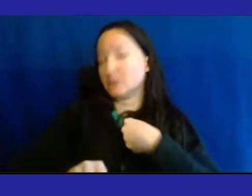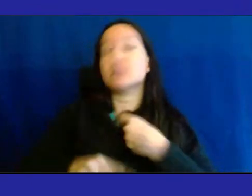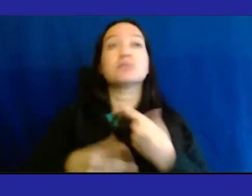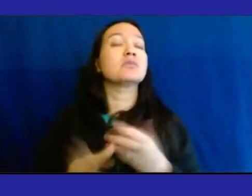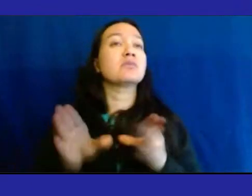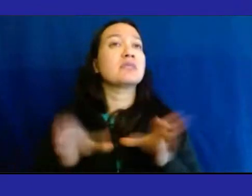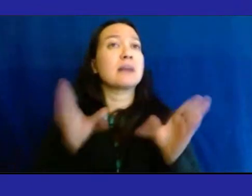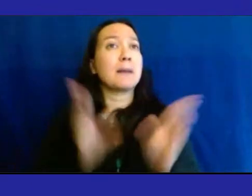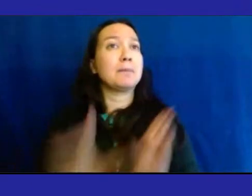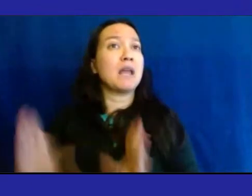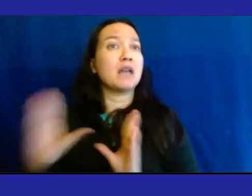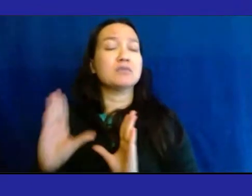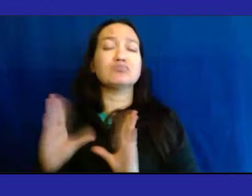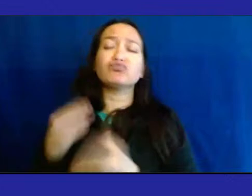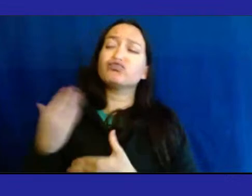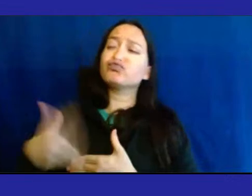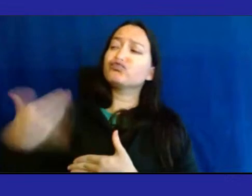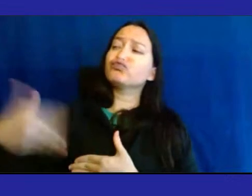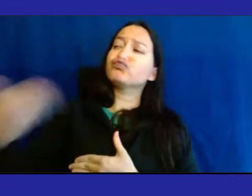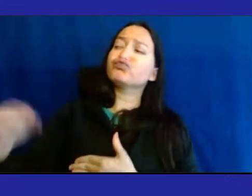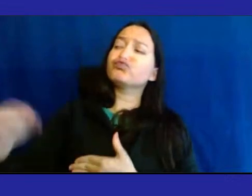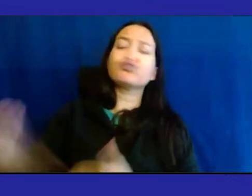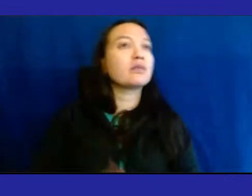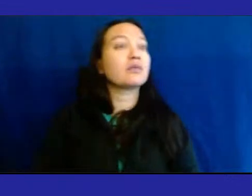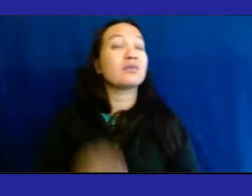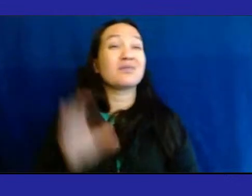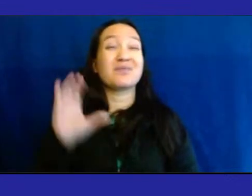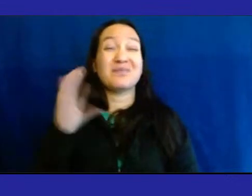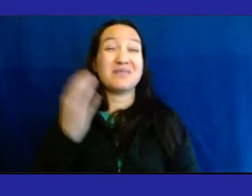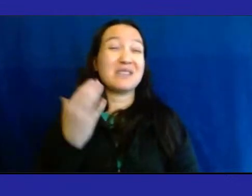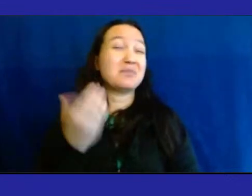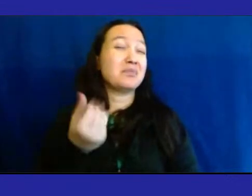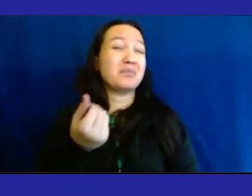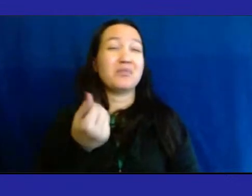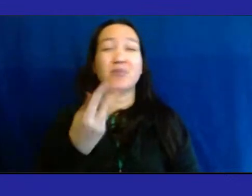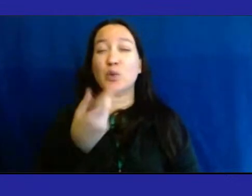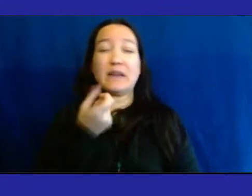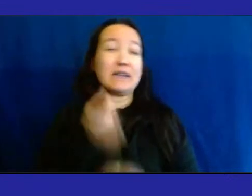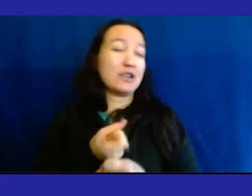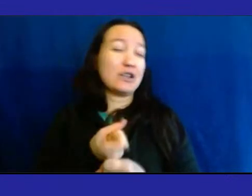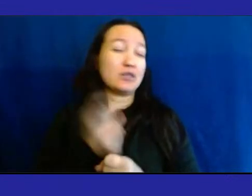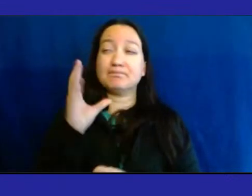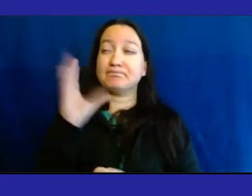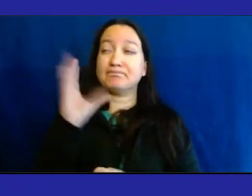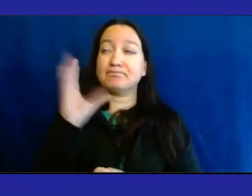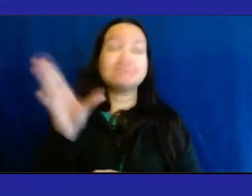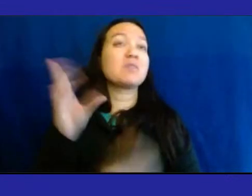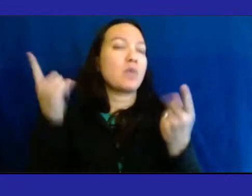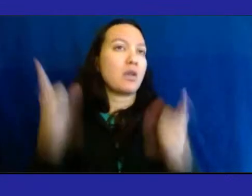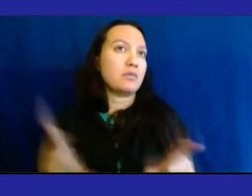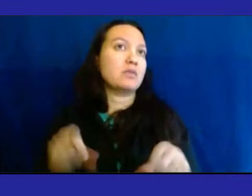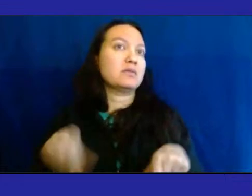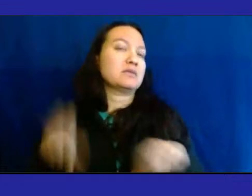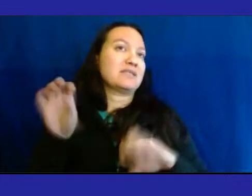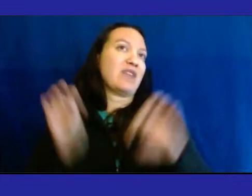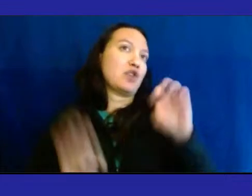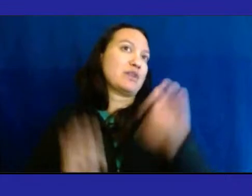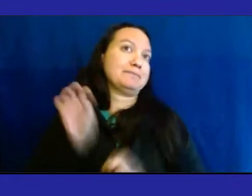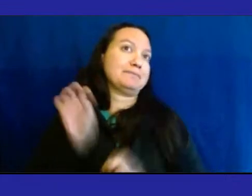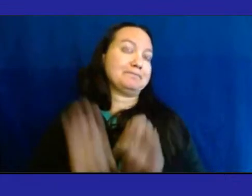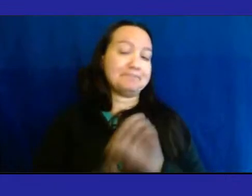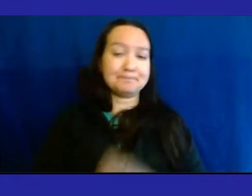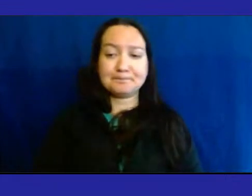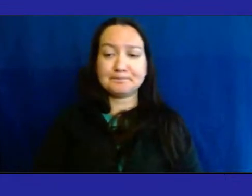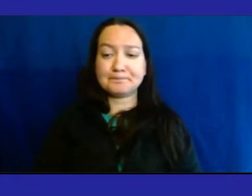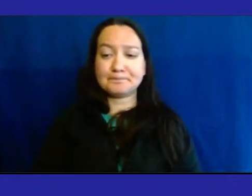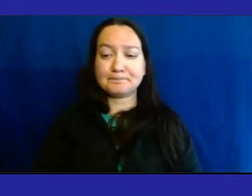is underway, and for the next couple of years, we're planning to carry out this evaluation.